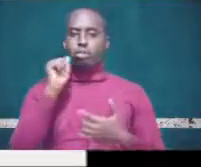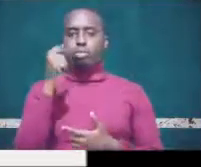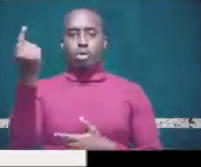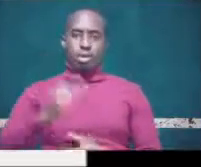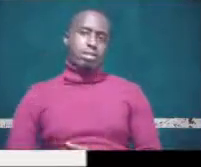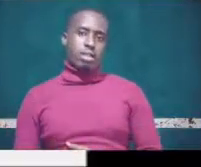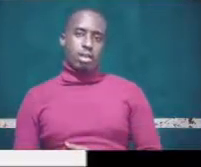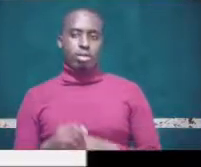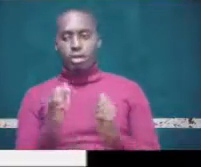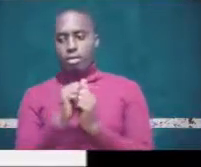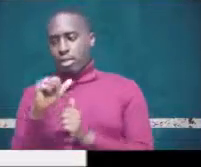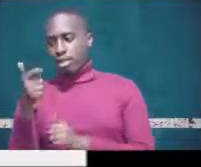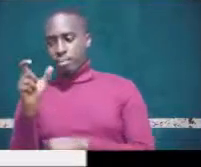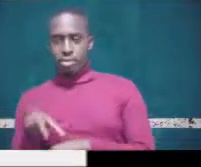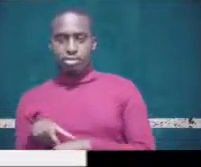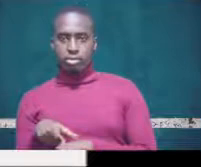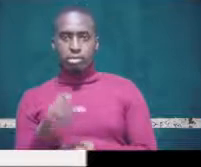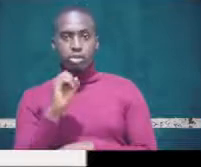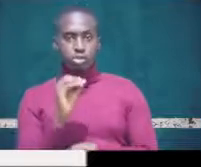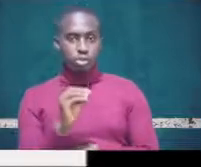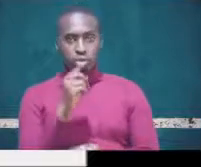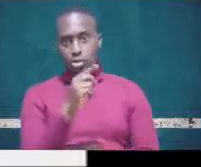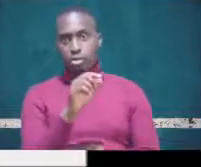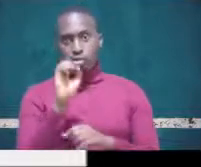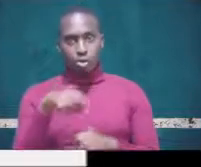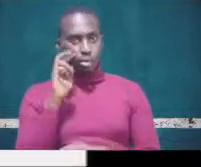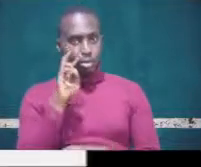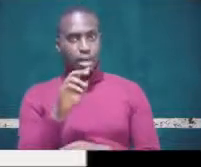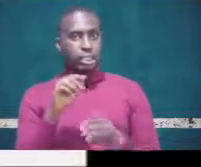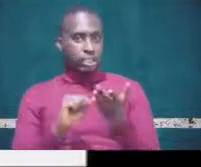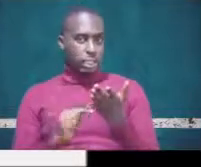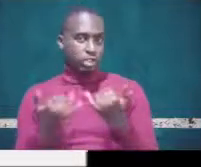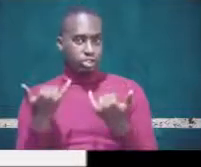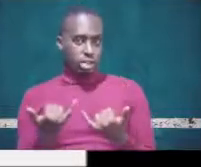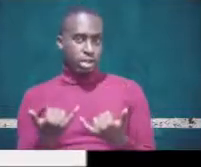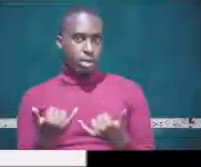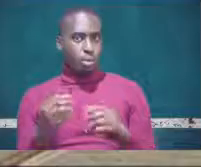come back with another person. So that one you can see that is technology now.